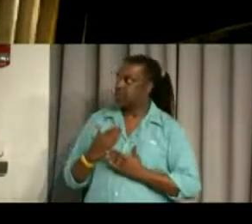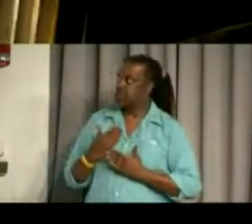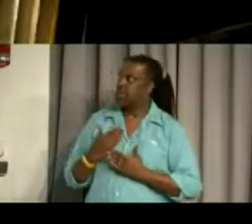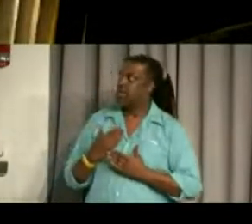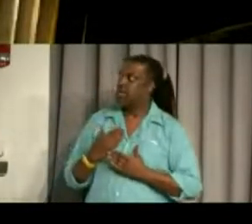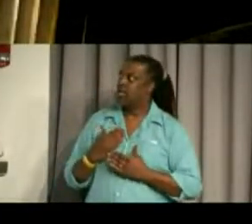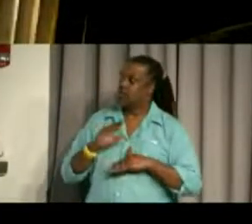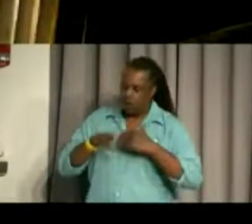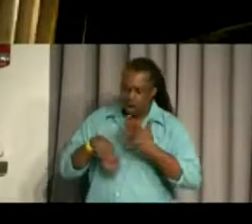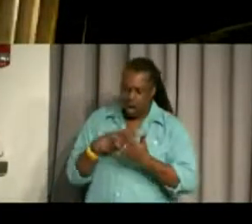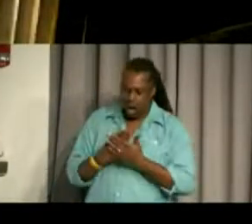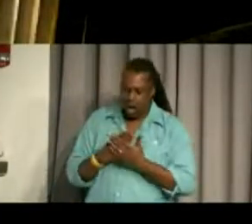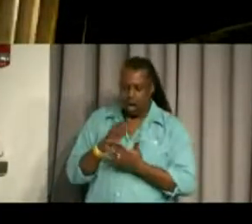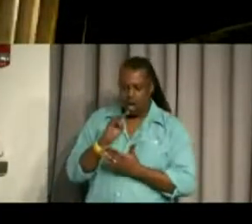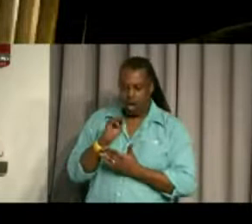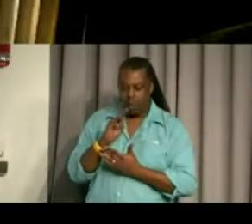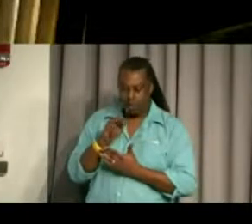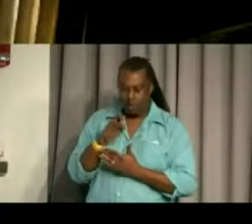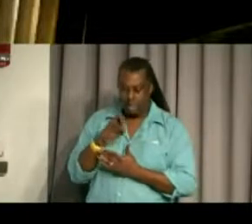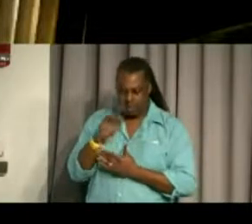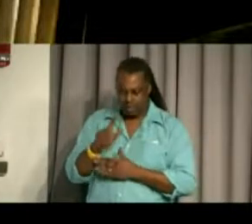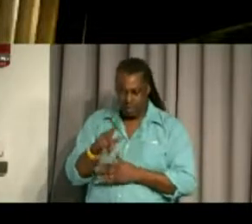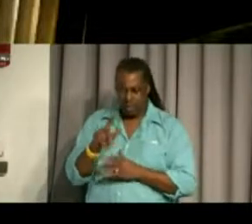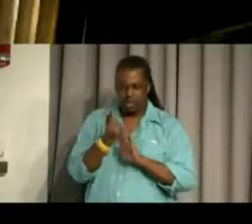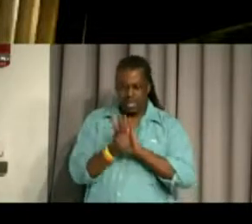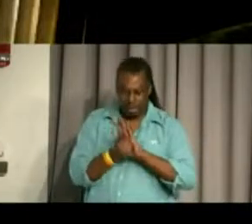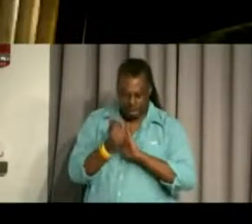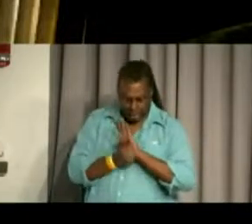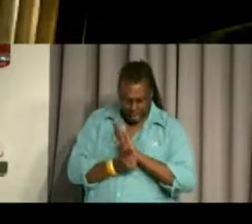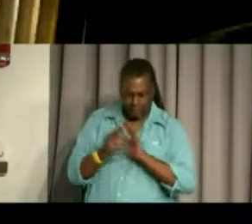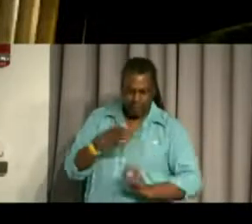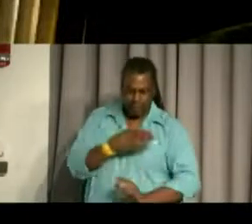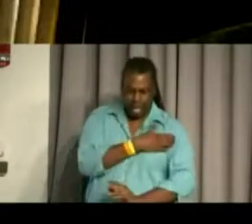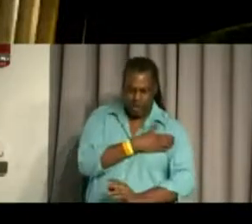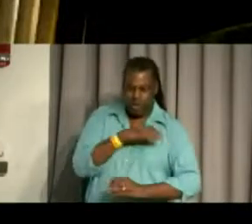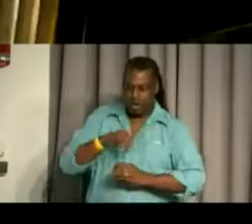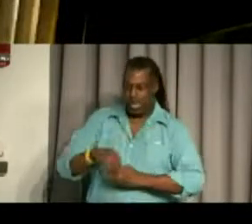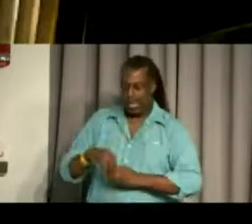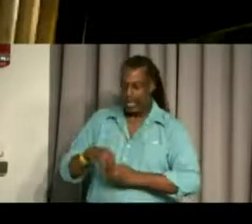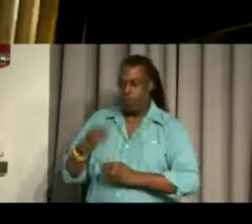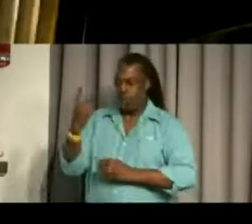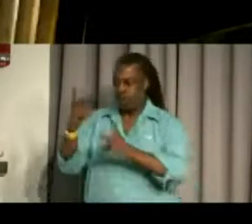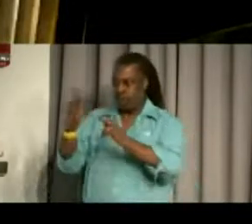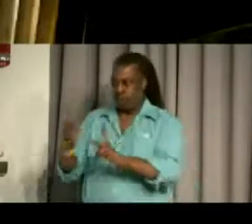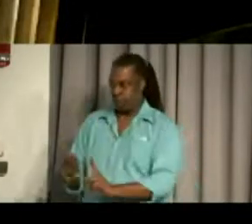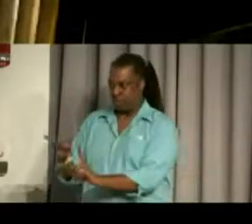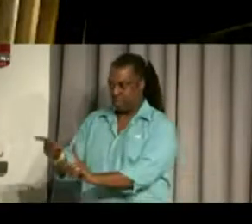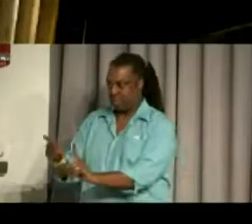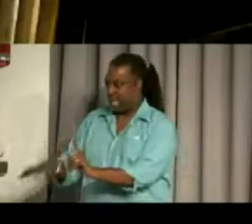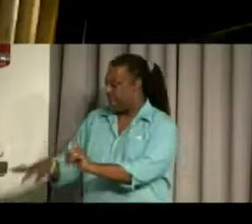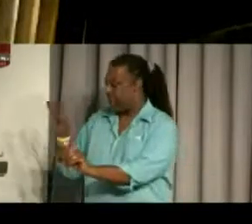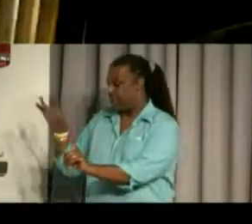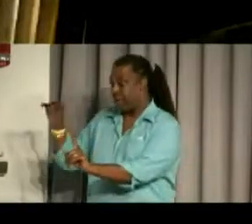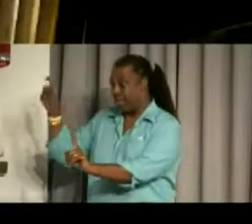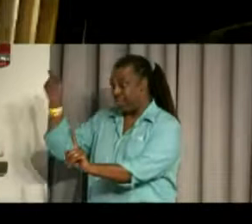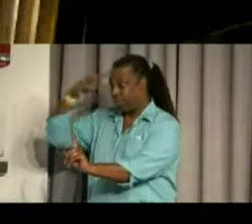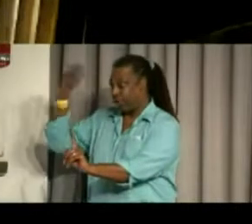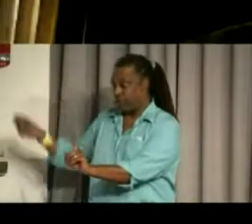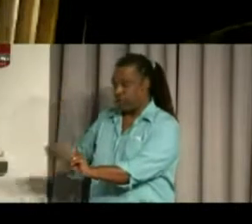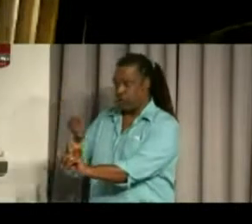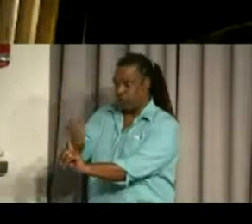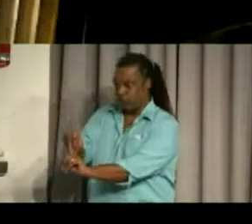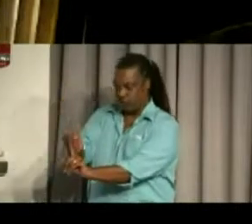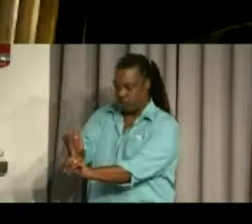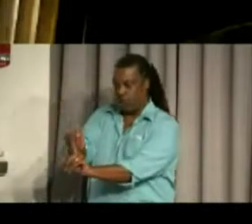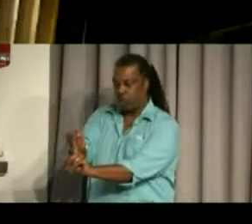power, administrative and legislative, in the hands of a single individual handpicked by the governor.